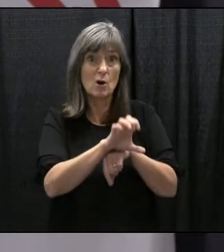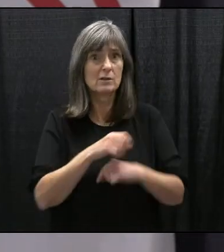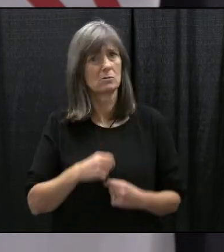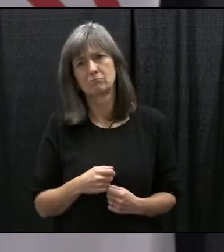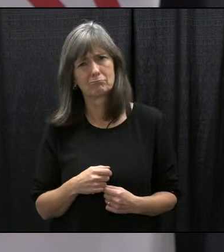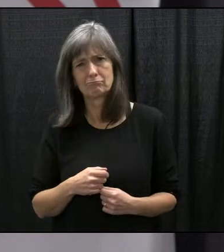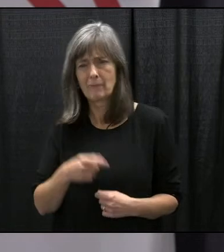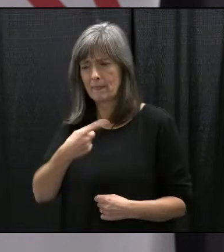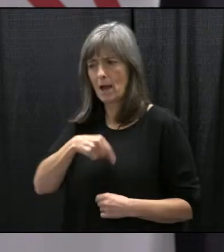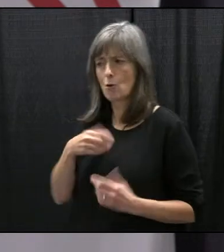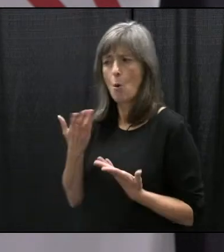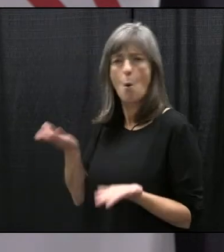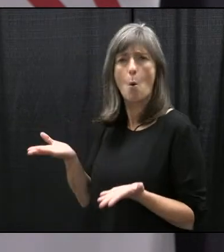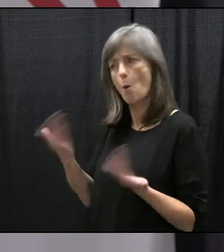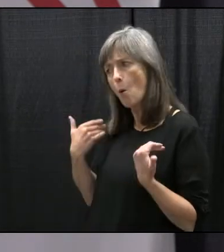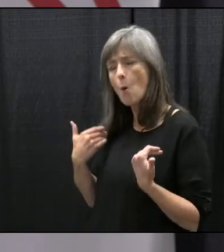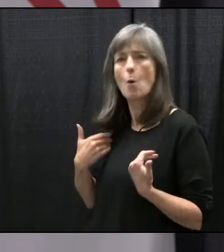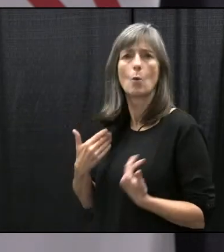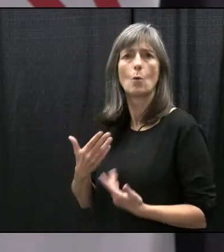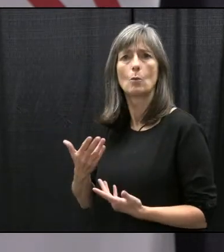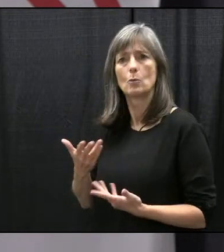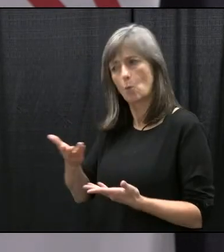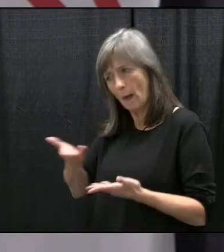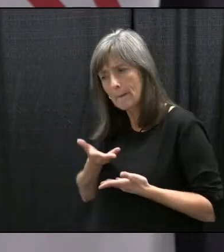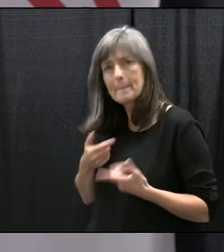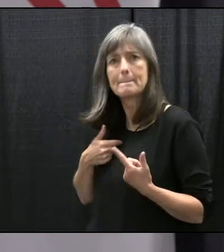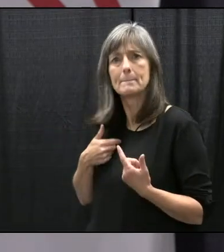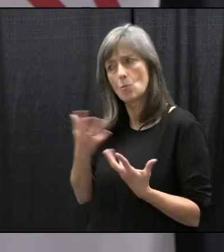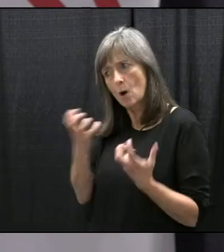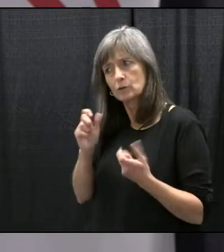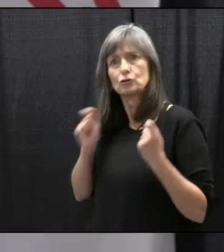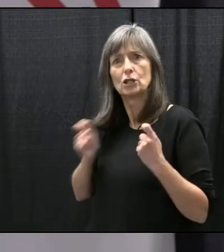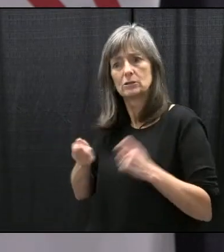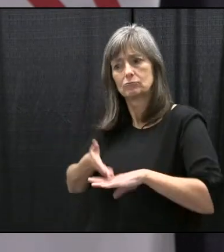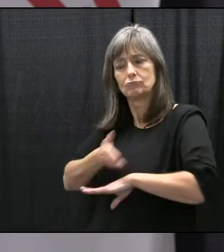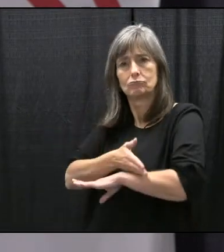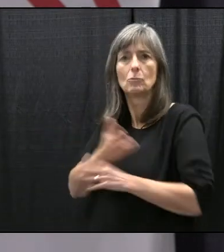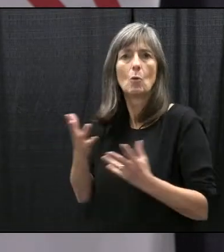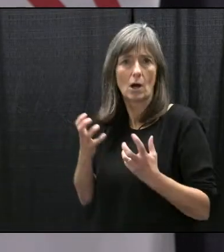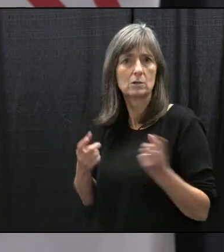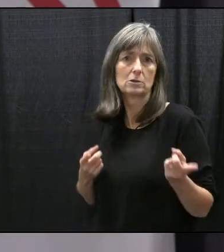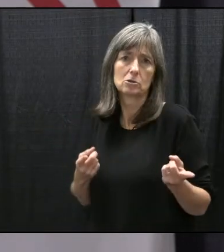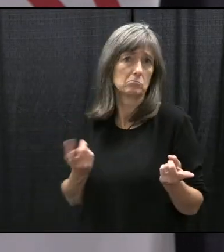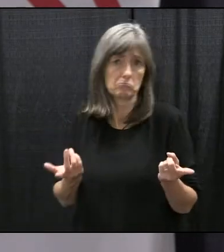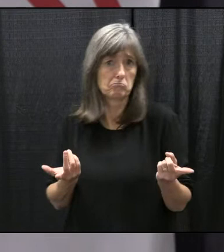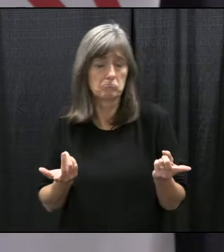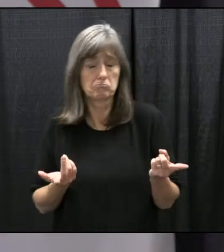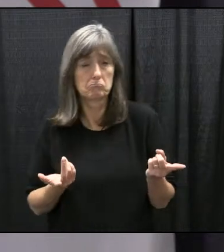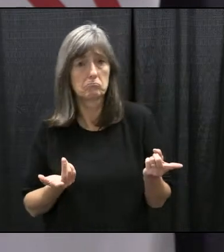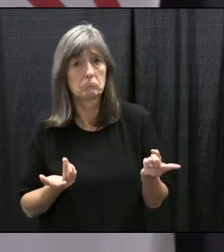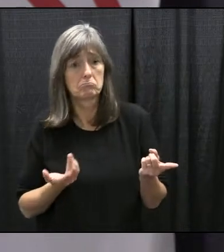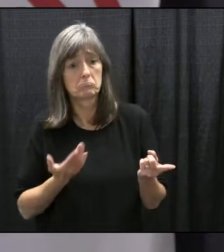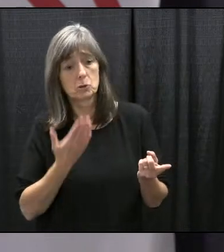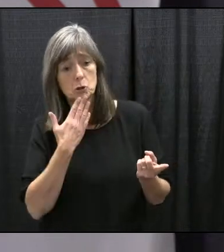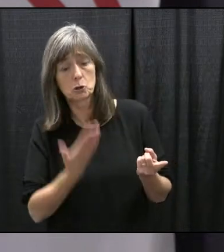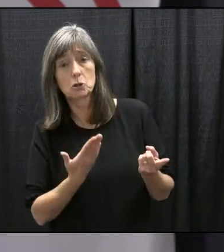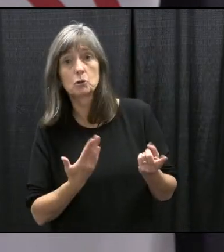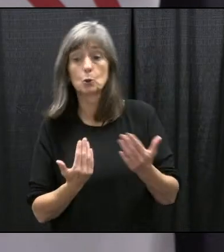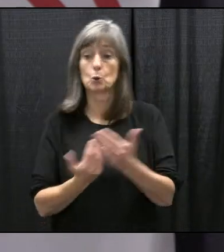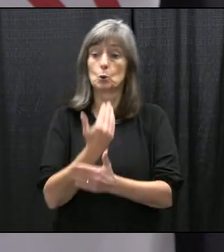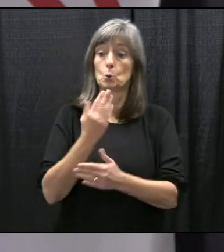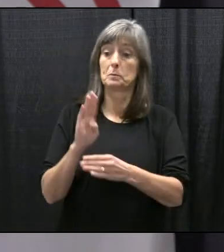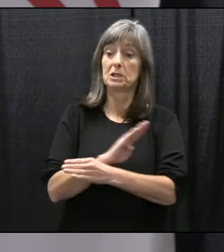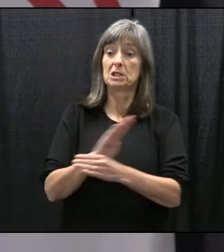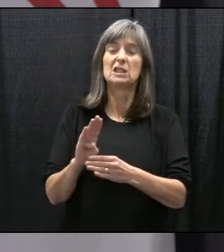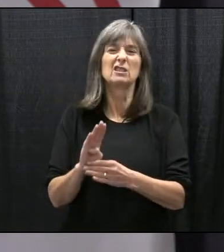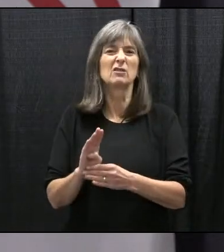We're going to be working together to solve those barriers, and then make sure that new businesses, as they come on,